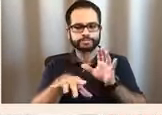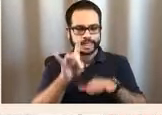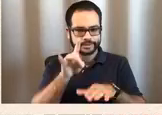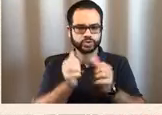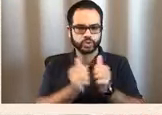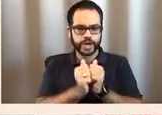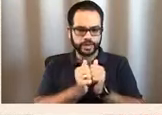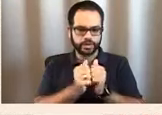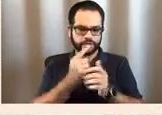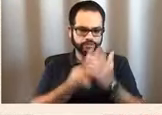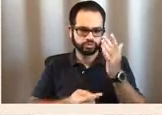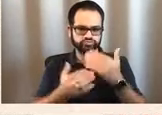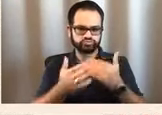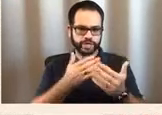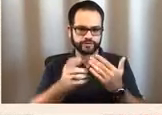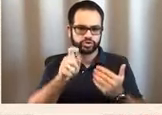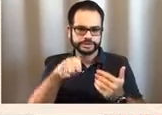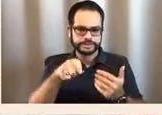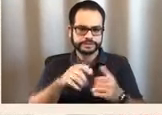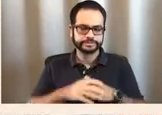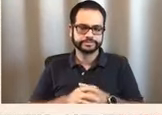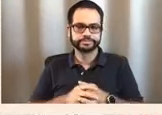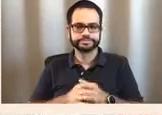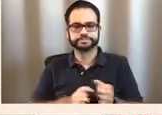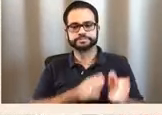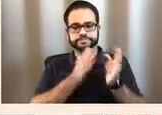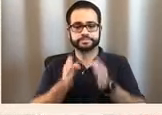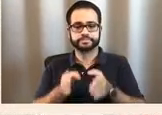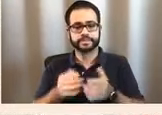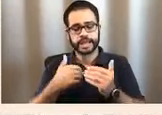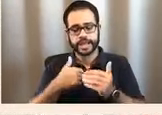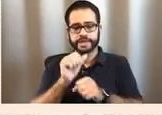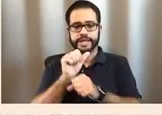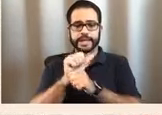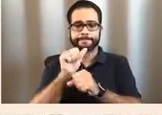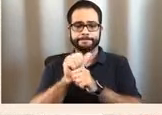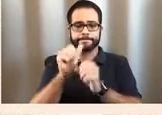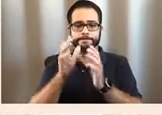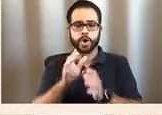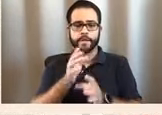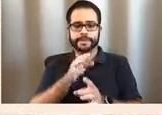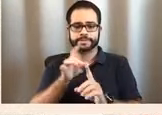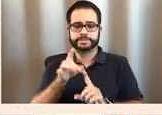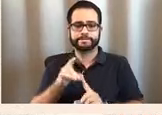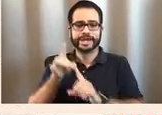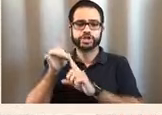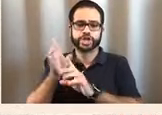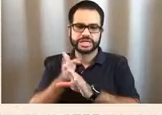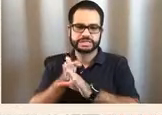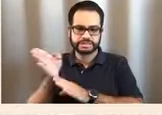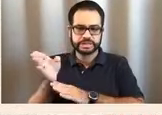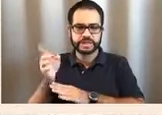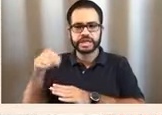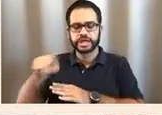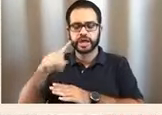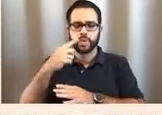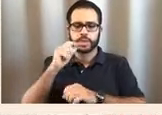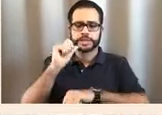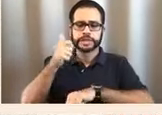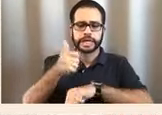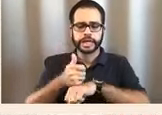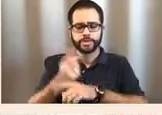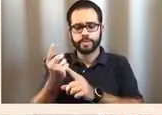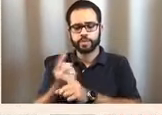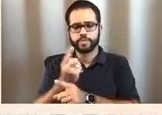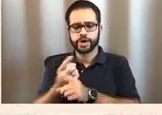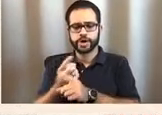is employment specialist. An employment specialist will develop appropriate job placement services to meet the